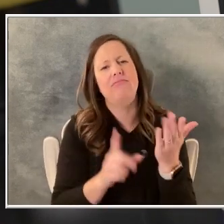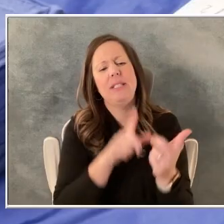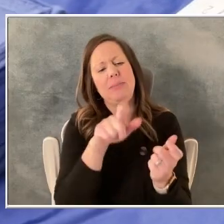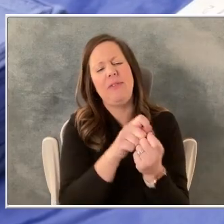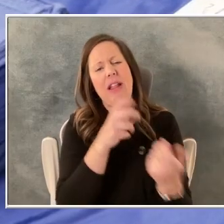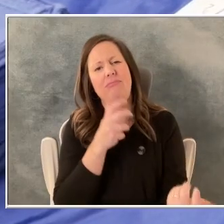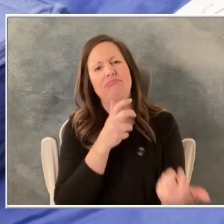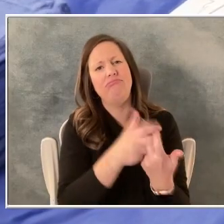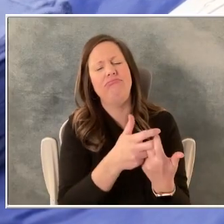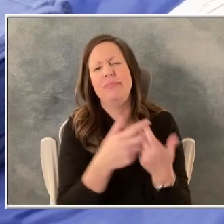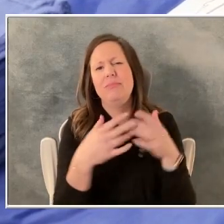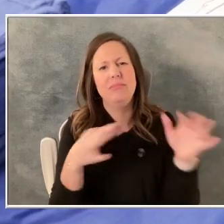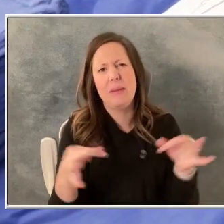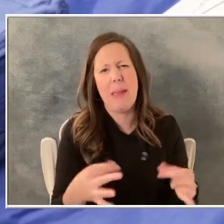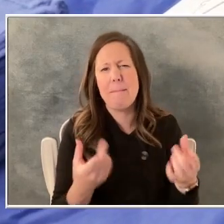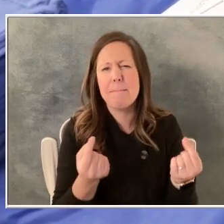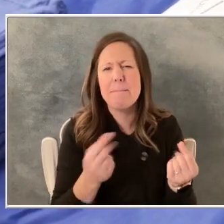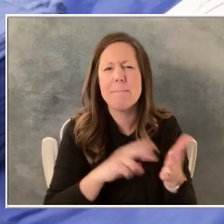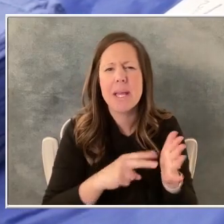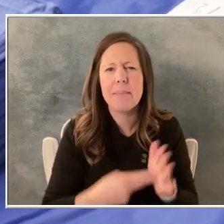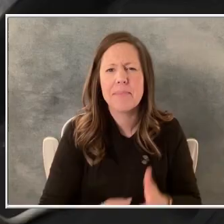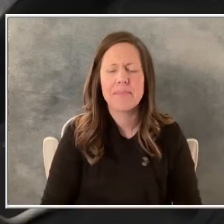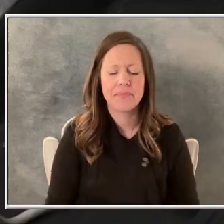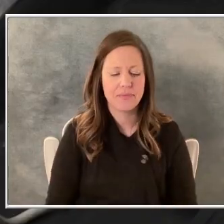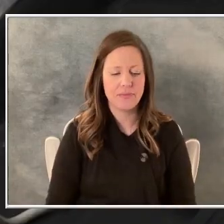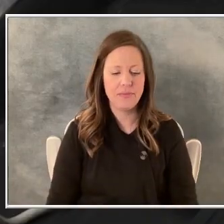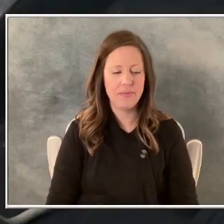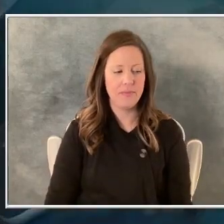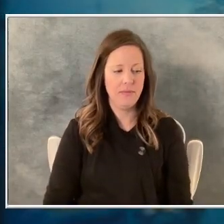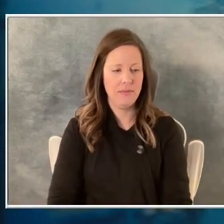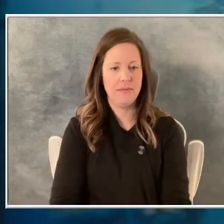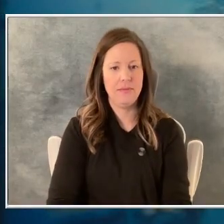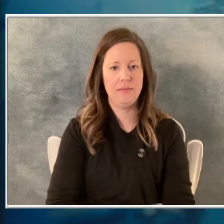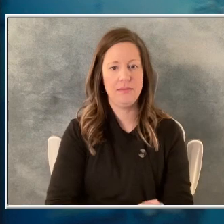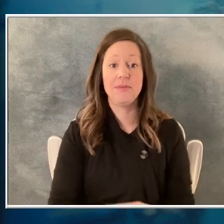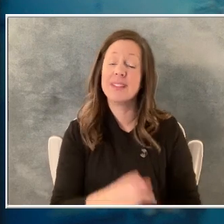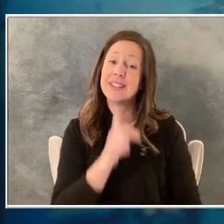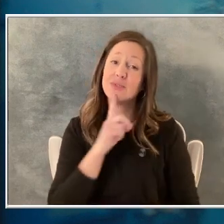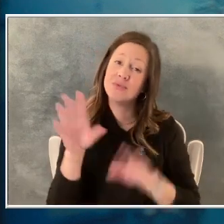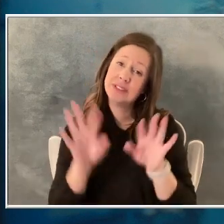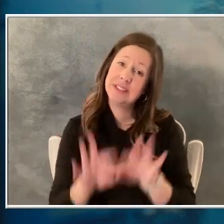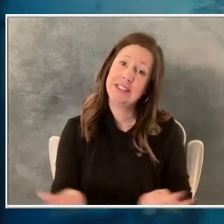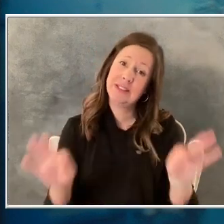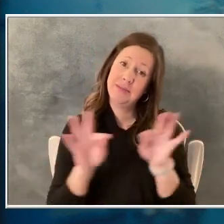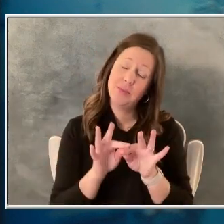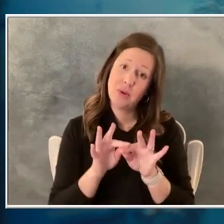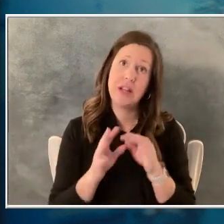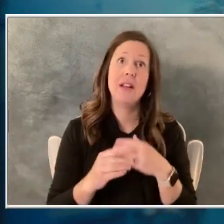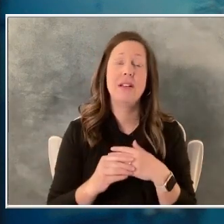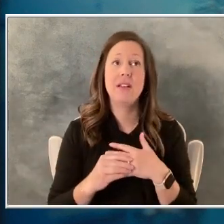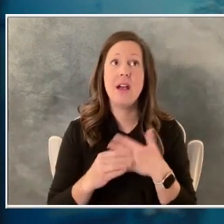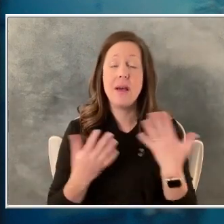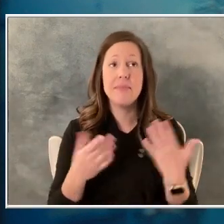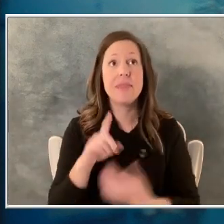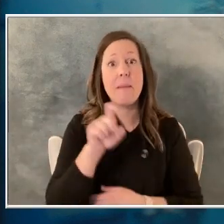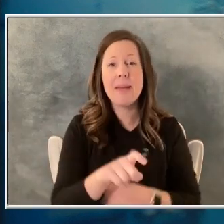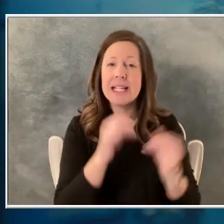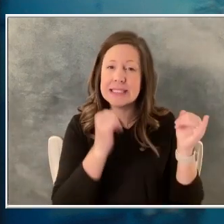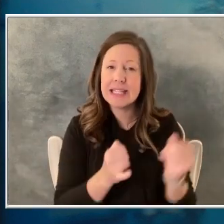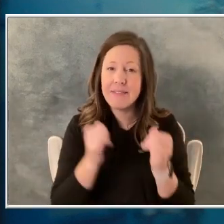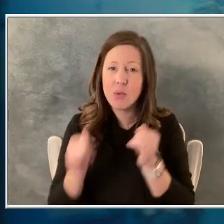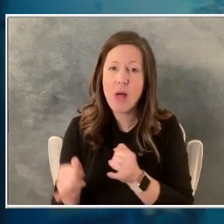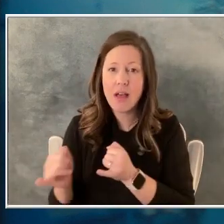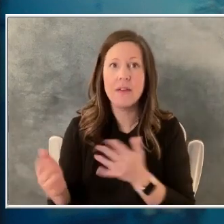little bit more about what you mean by that. Well, I think it's really important that we individualize cancer treatment. You know,